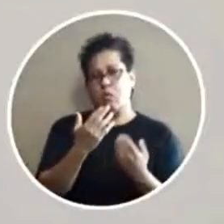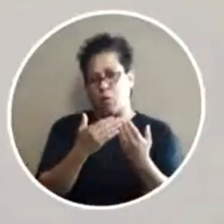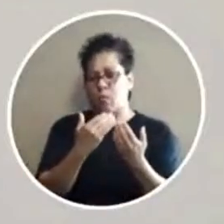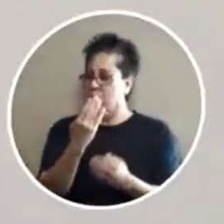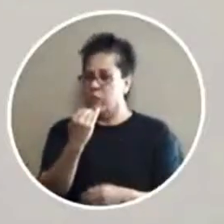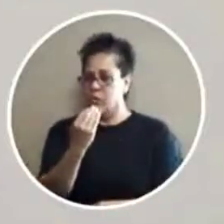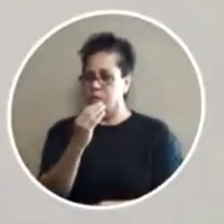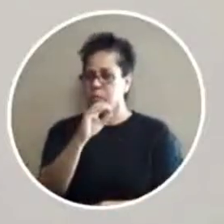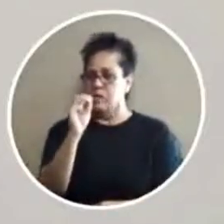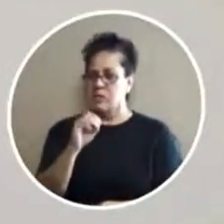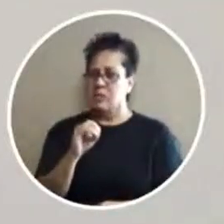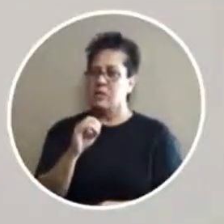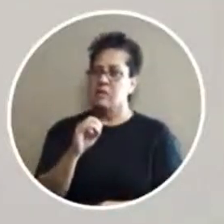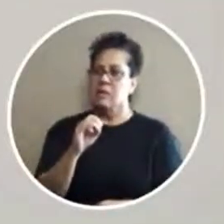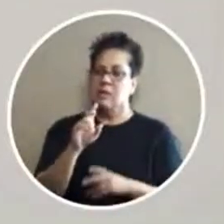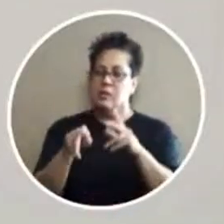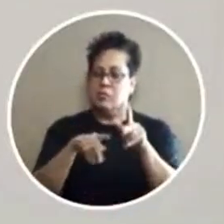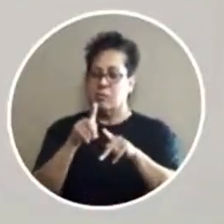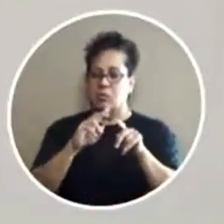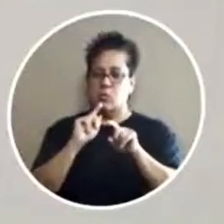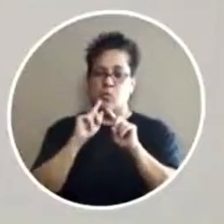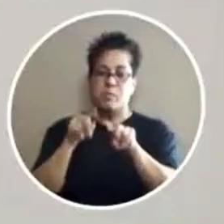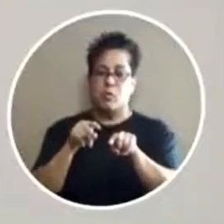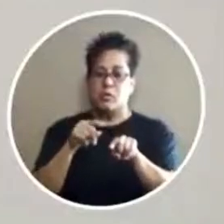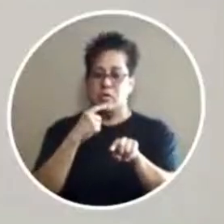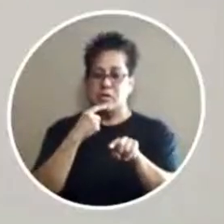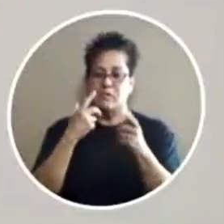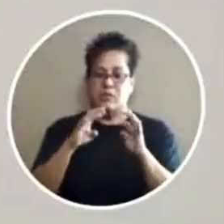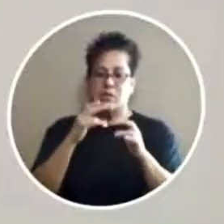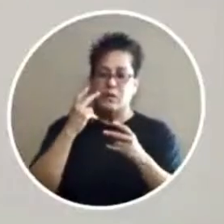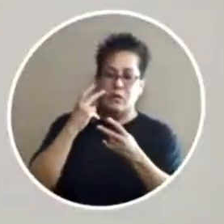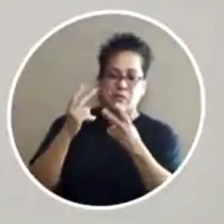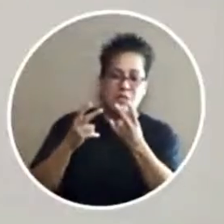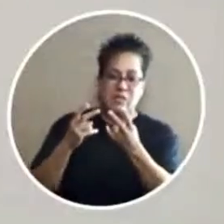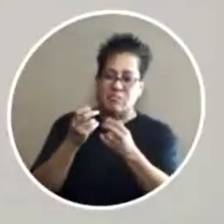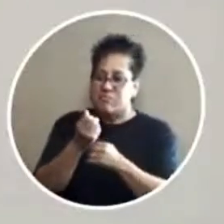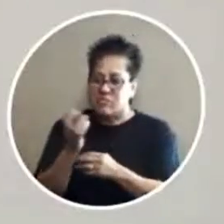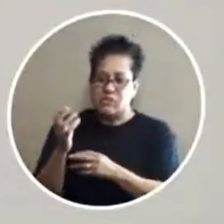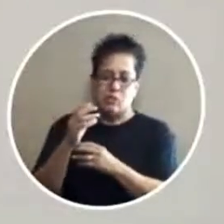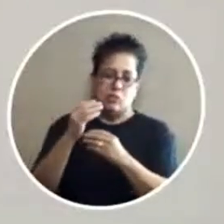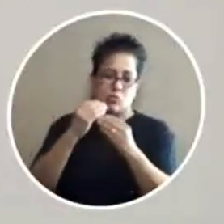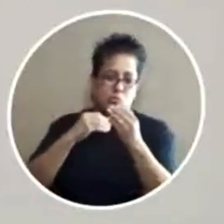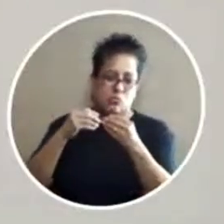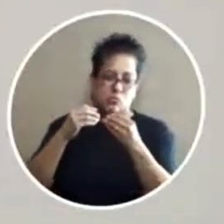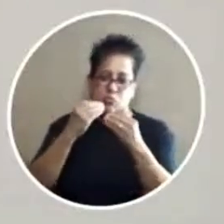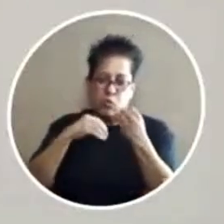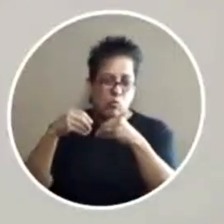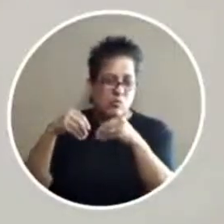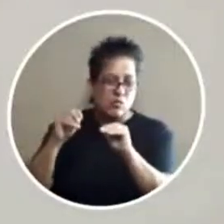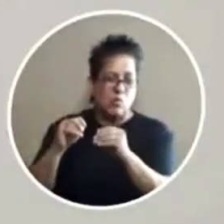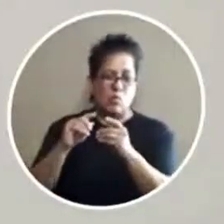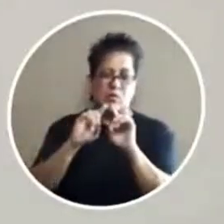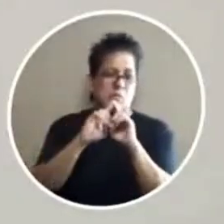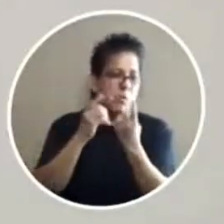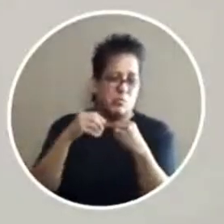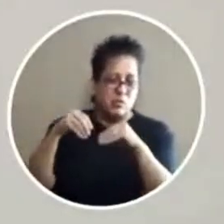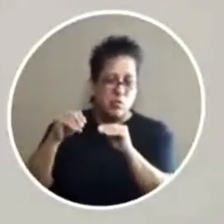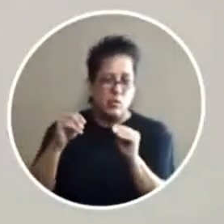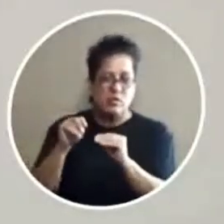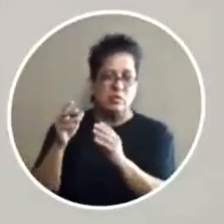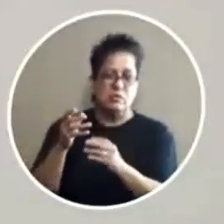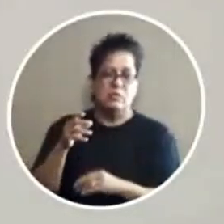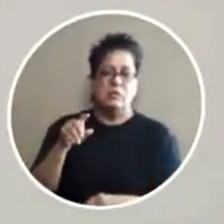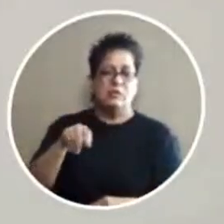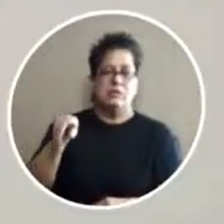almost 14% of them, they reported to have visited stores of all sorts, could be grocery stores, department stores. We